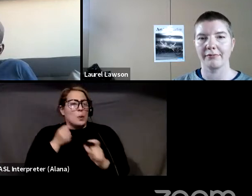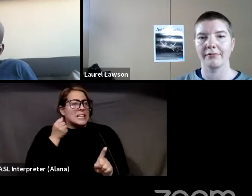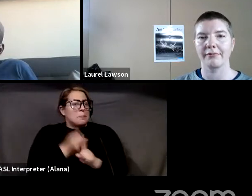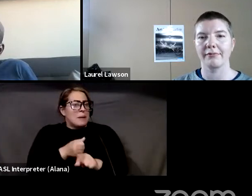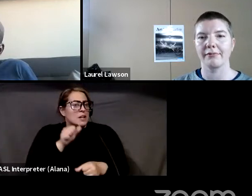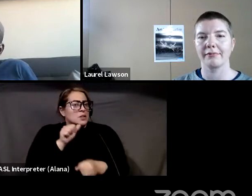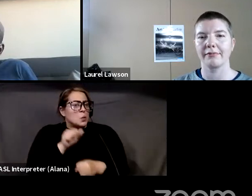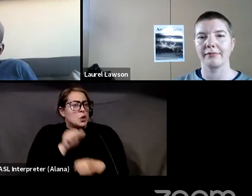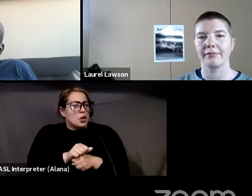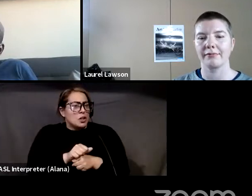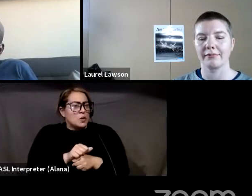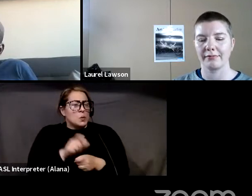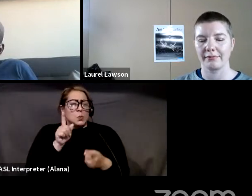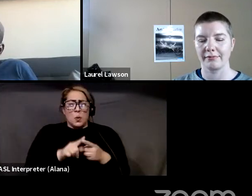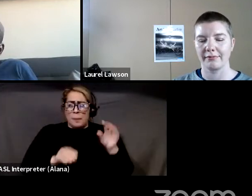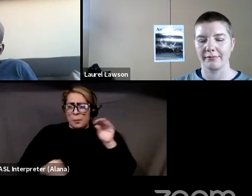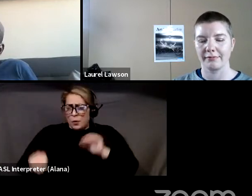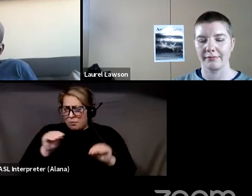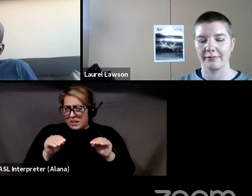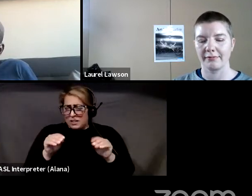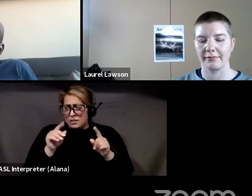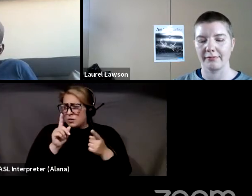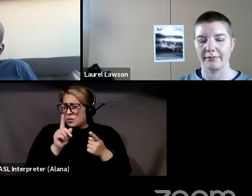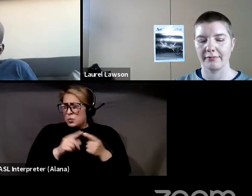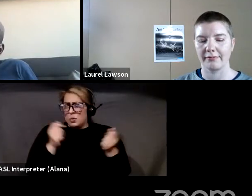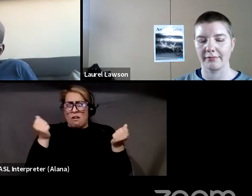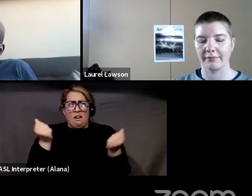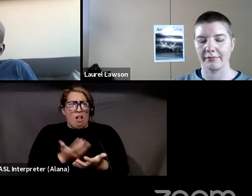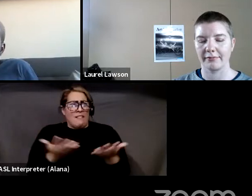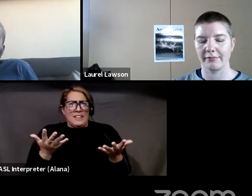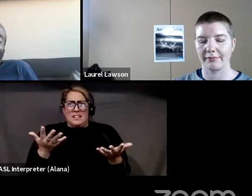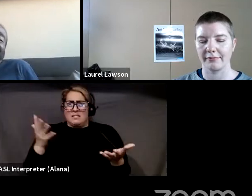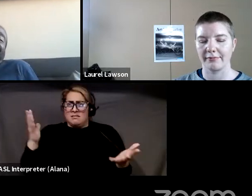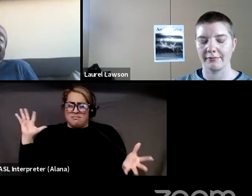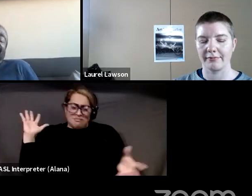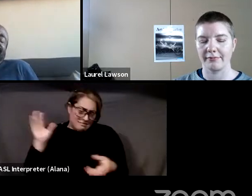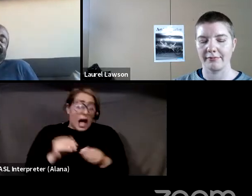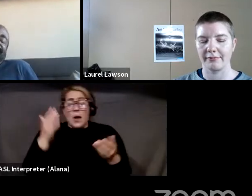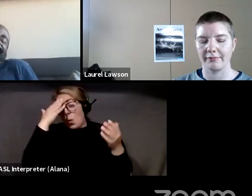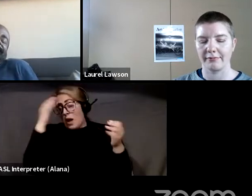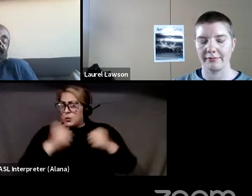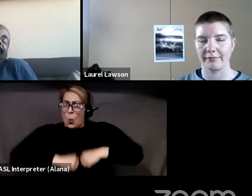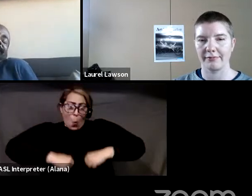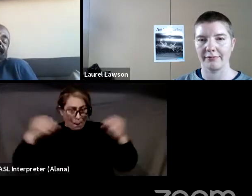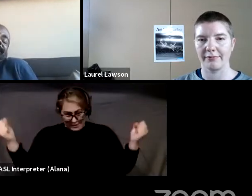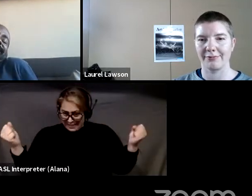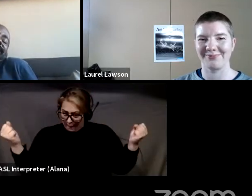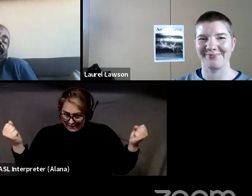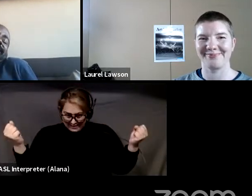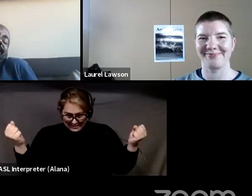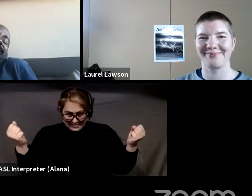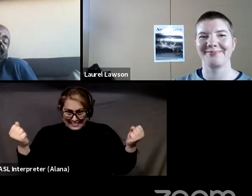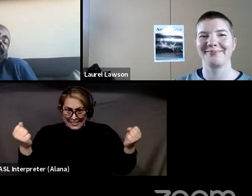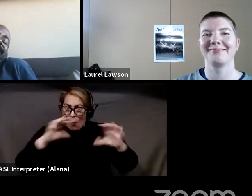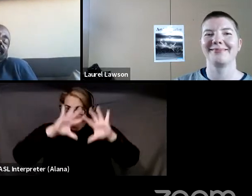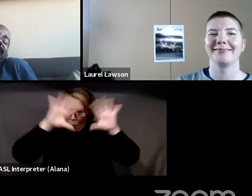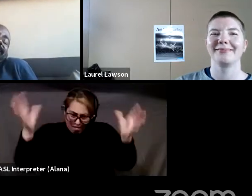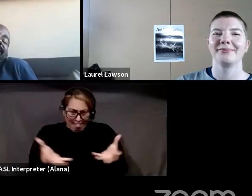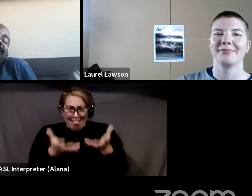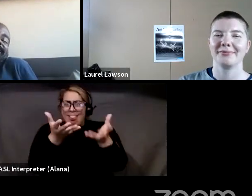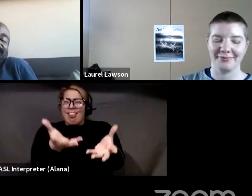movement, to all of it? I know I just opened up a whole bunch and we got to go to Q&A, but I just wanted